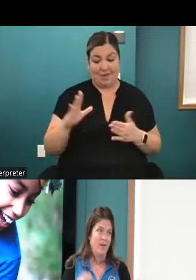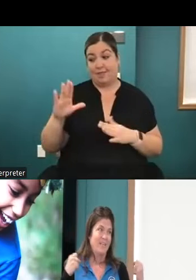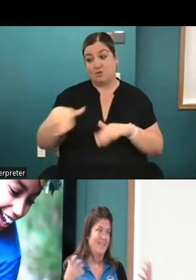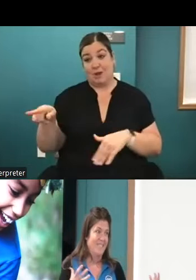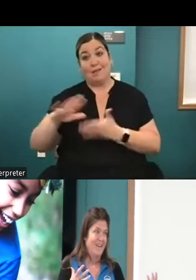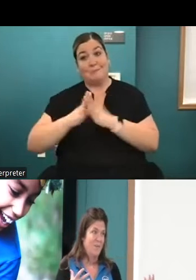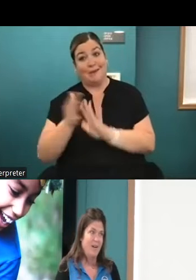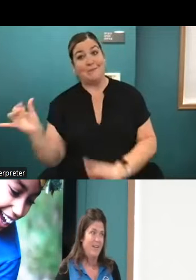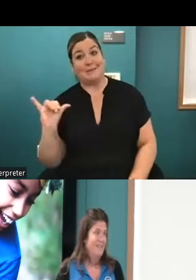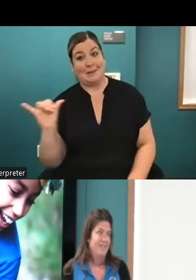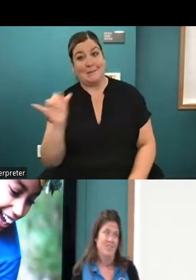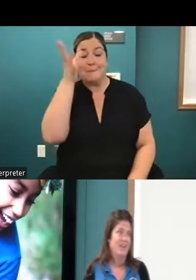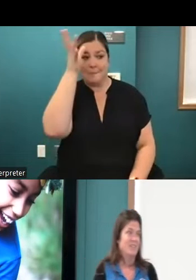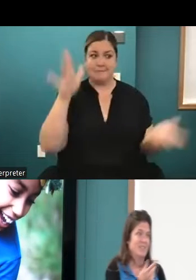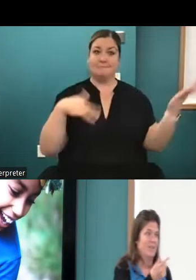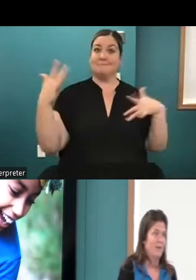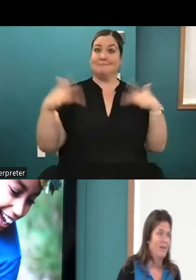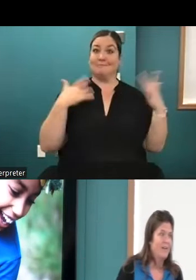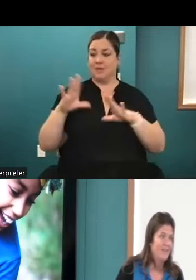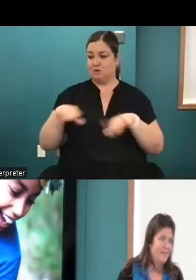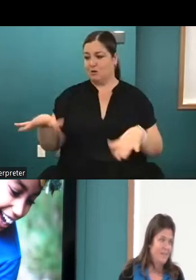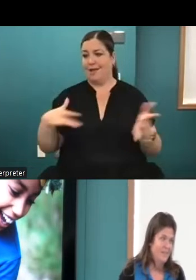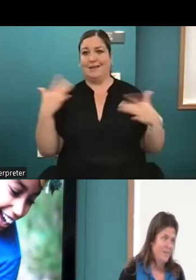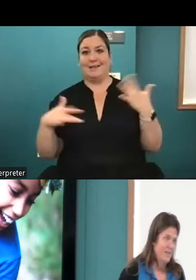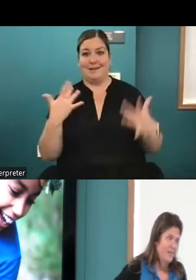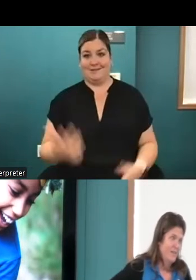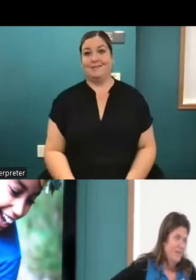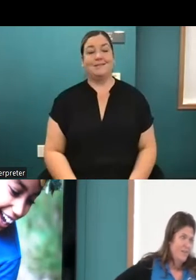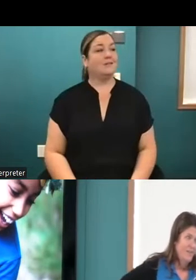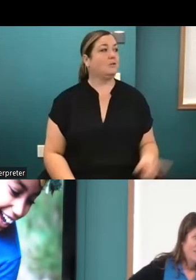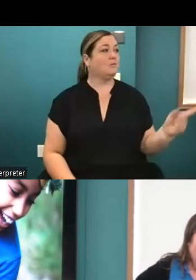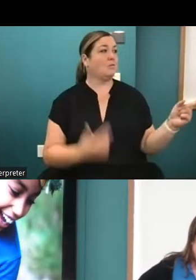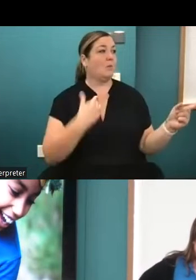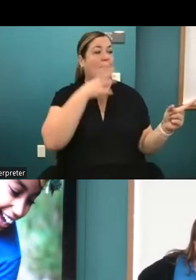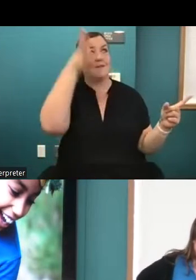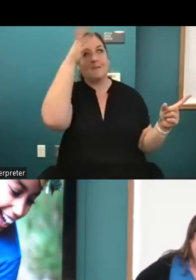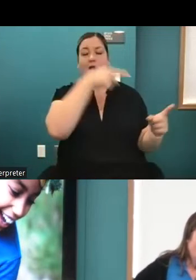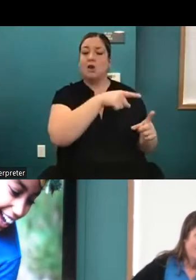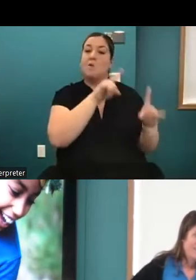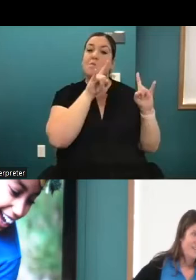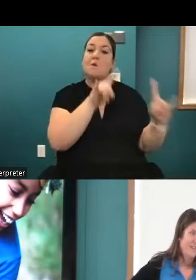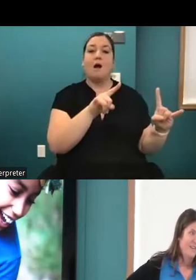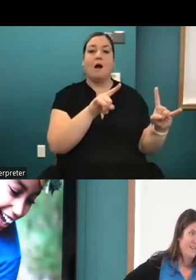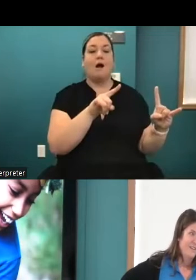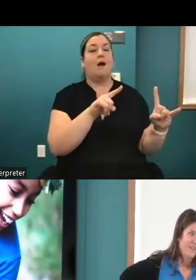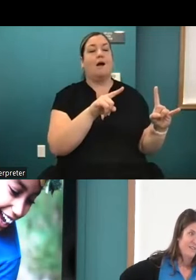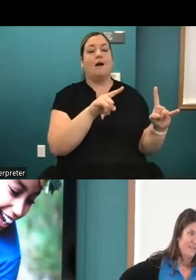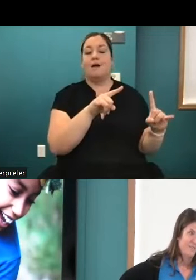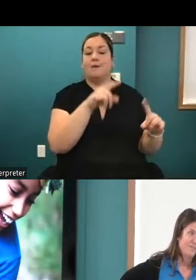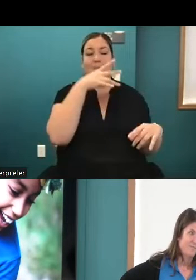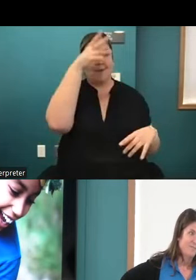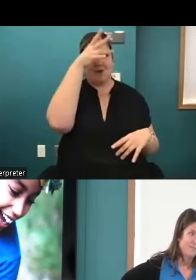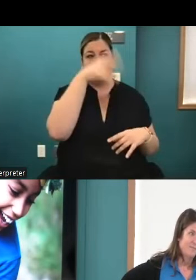When a parent's like excited about it, the child's excited about it. We had a parent, I love this parent, she was a rock star parent. When this